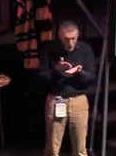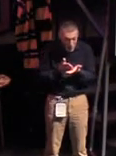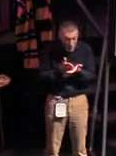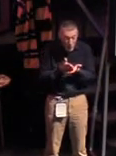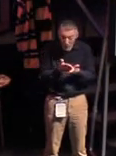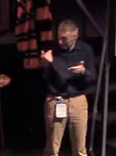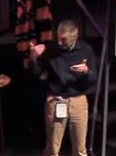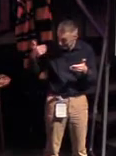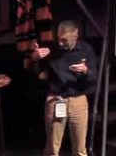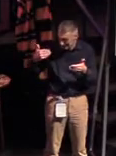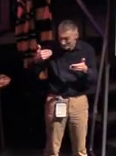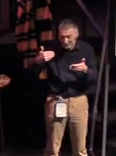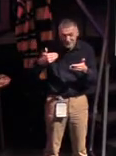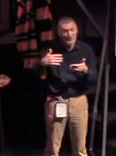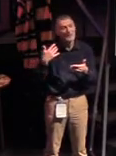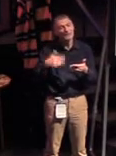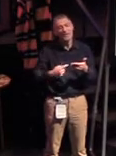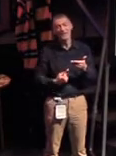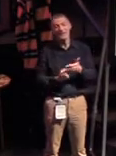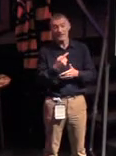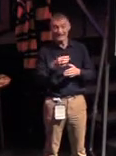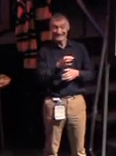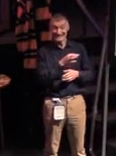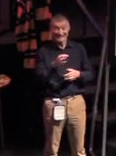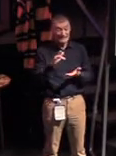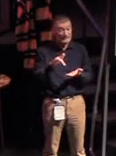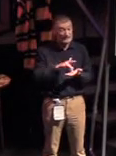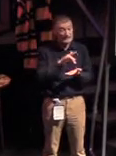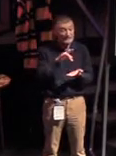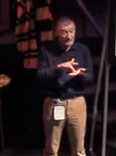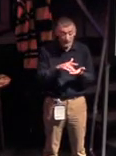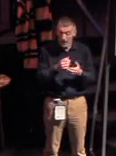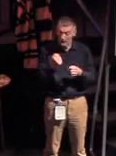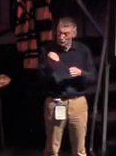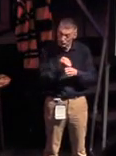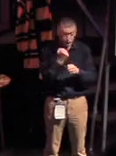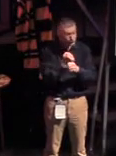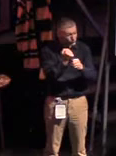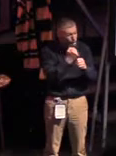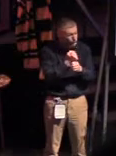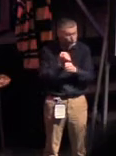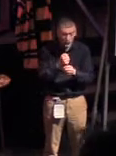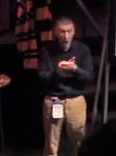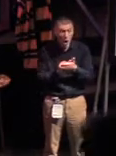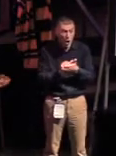since then, we've totally rebuilt the city in terms of the